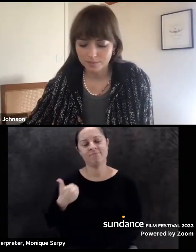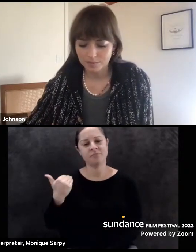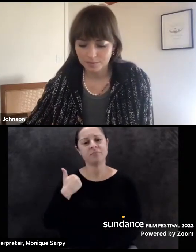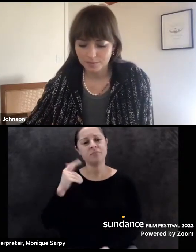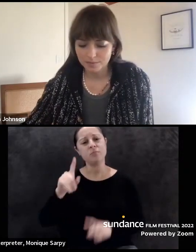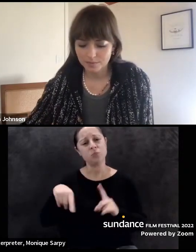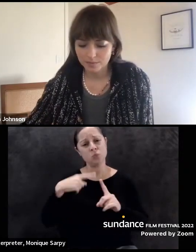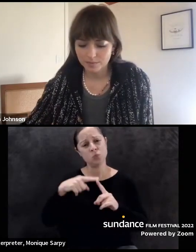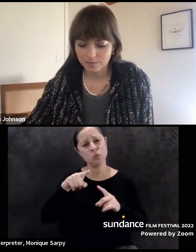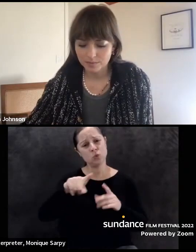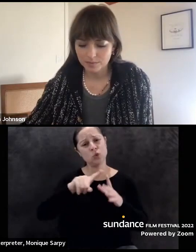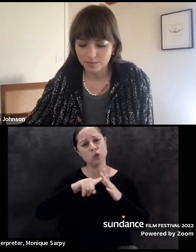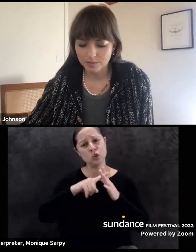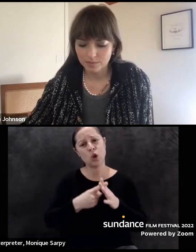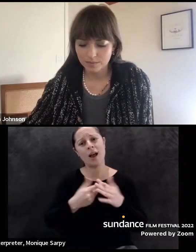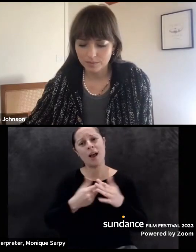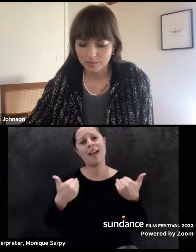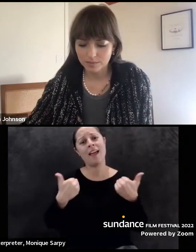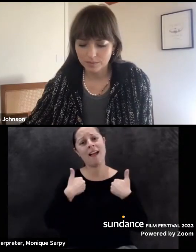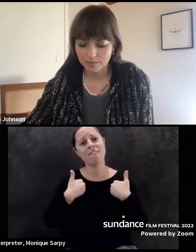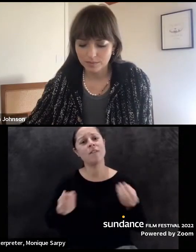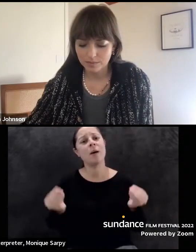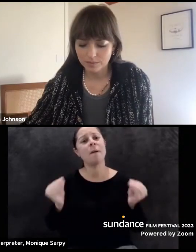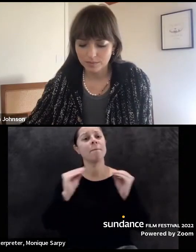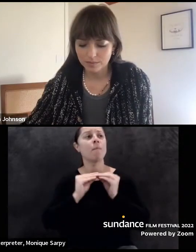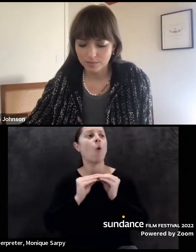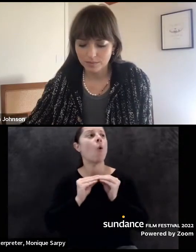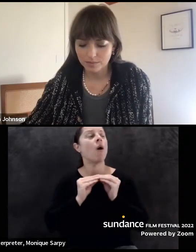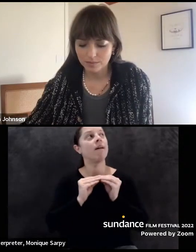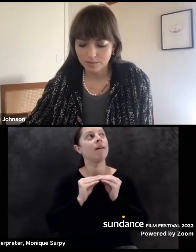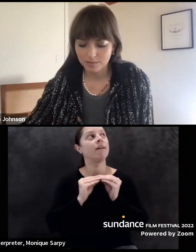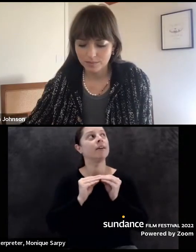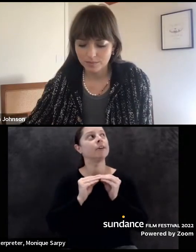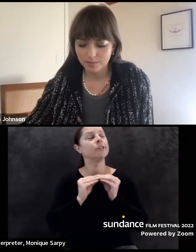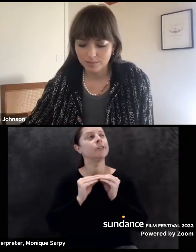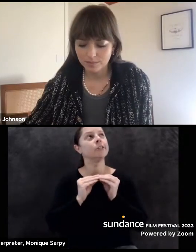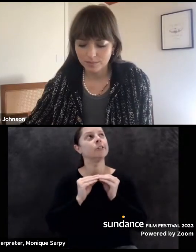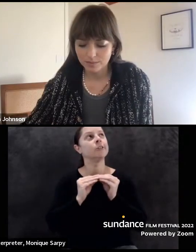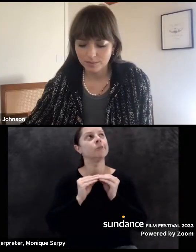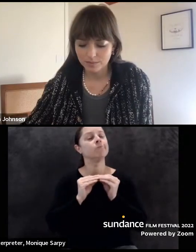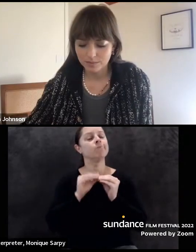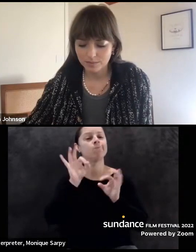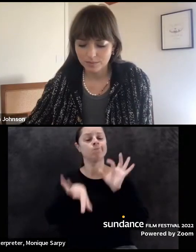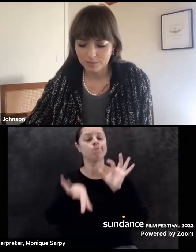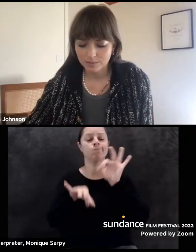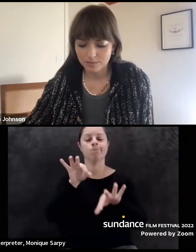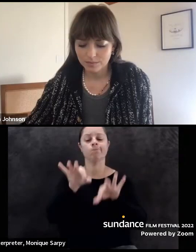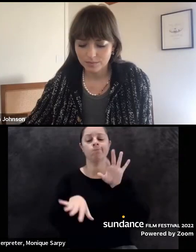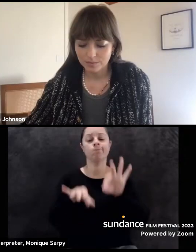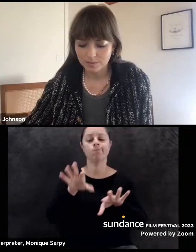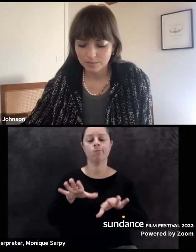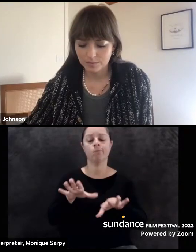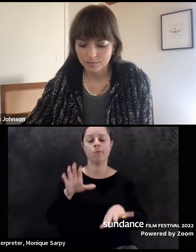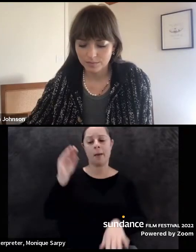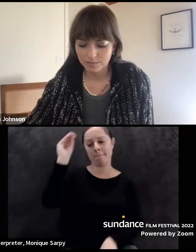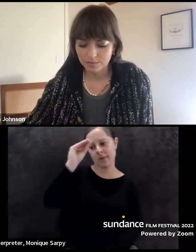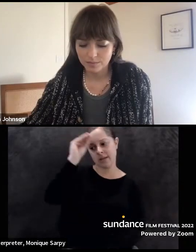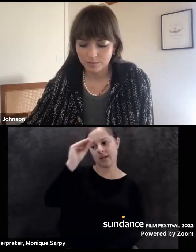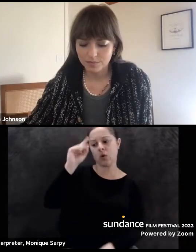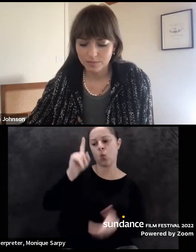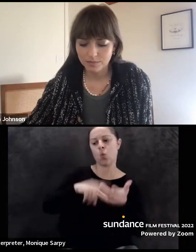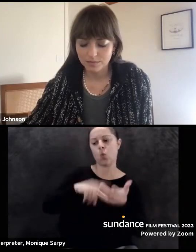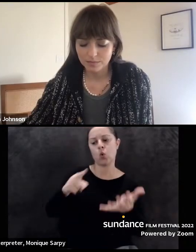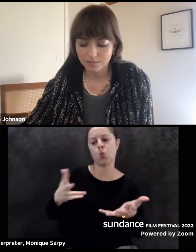getting to have a little bit more say in that, and when, how formative those characters were in shaping what you wanted to do then.